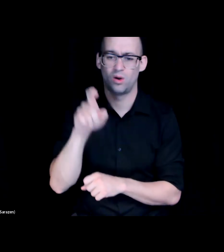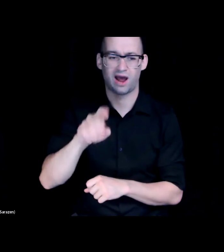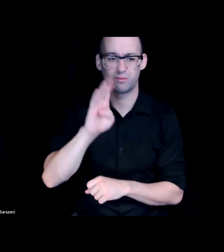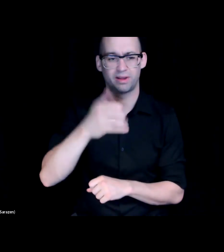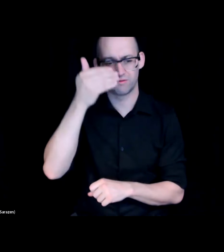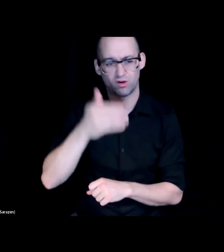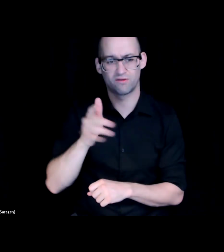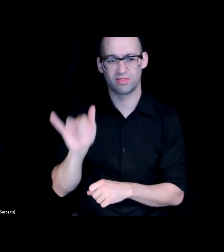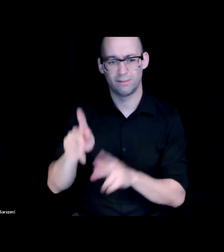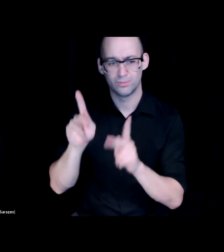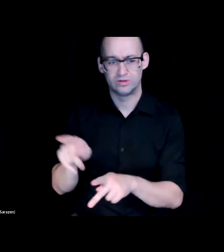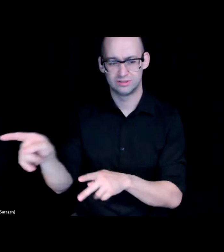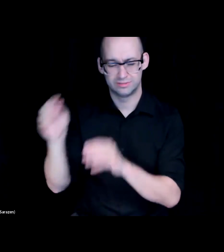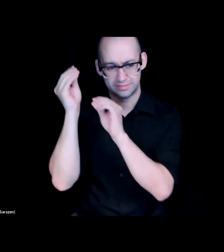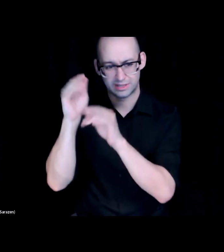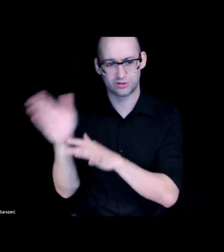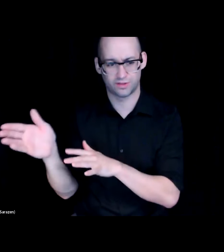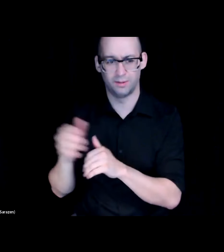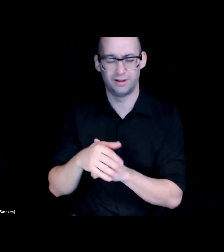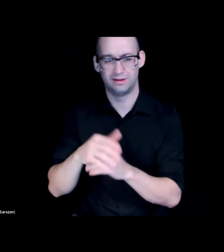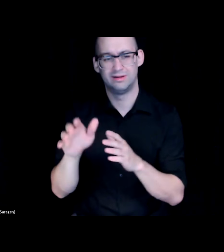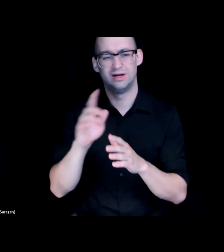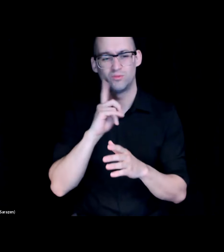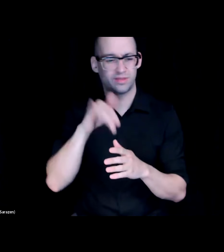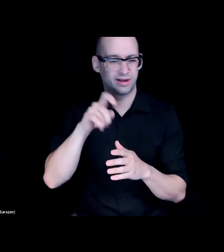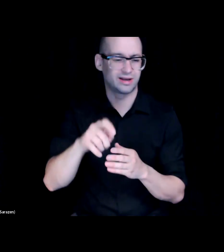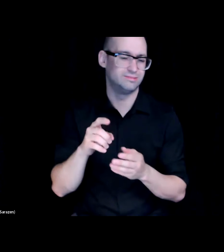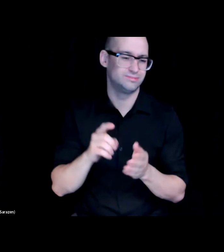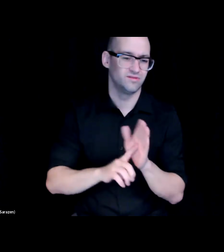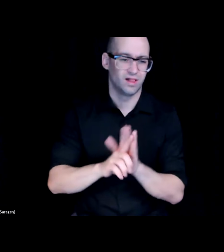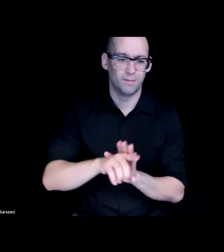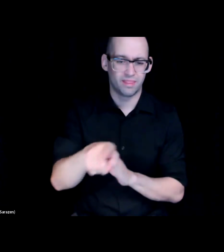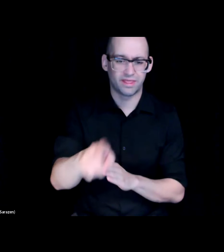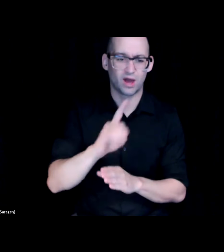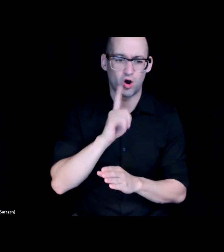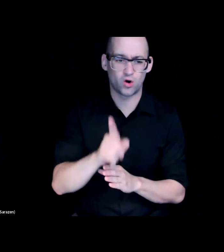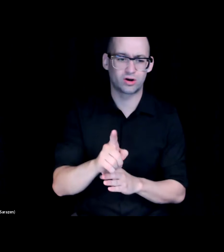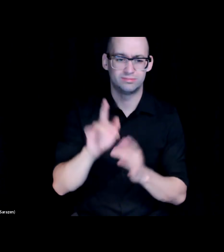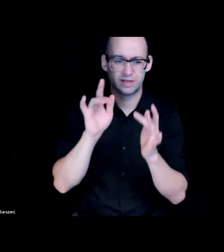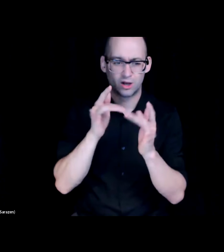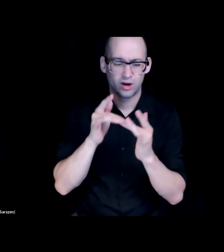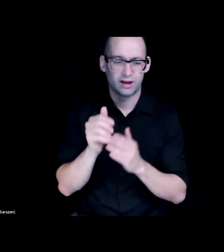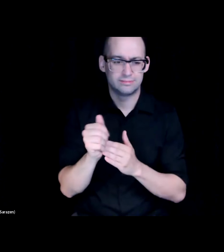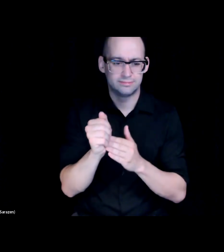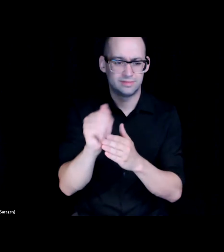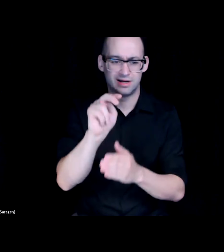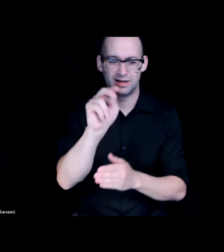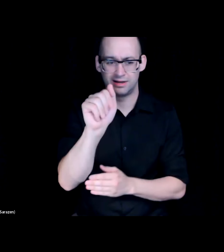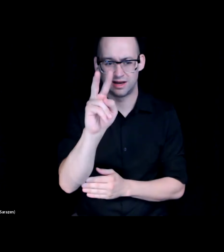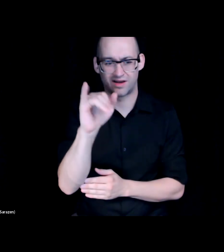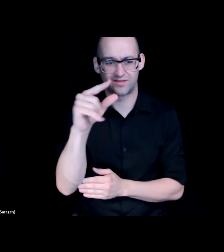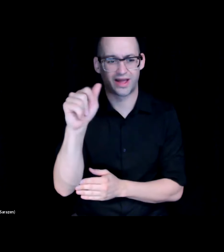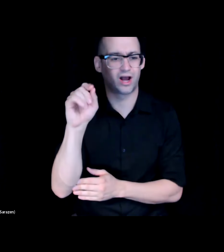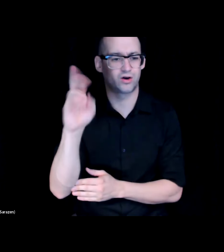person, and then you have to develop digital navigators, right? And so what we would do is identify